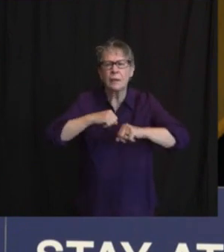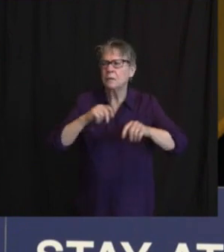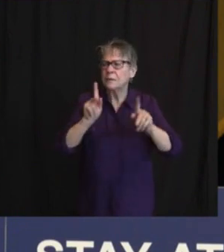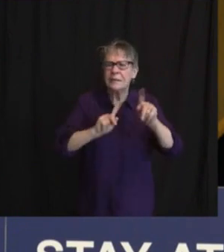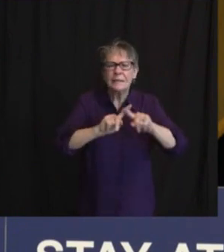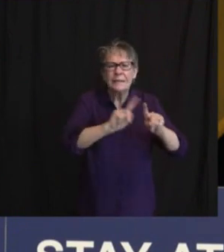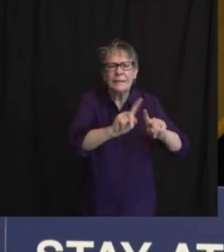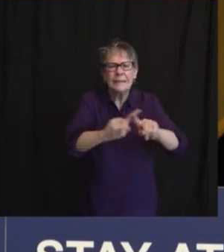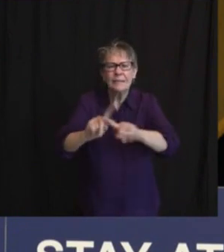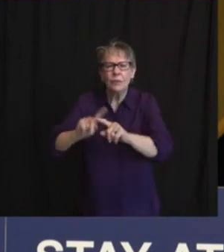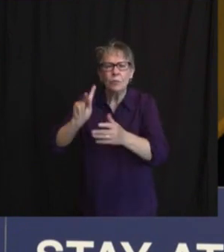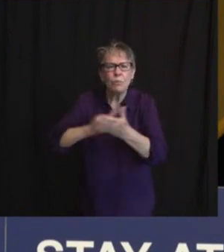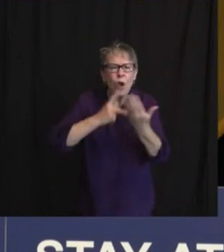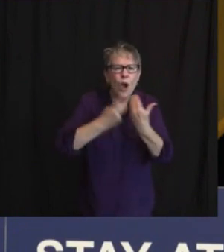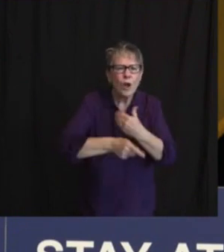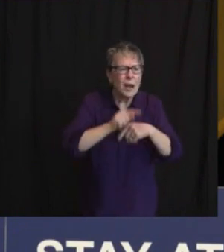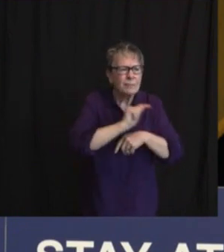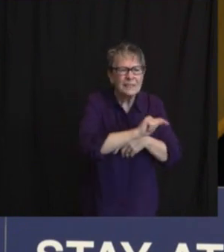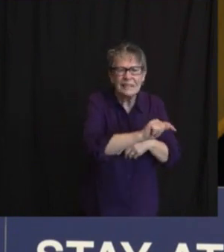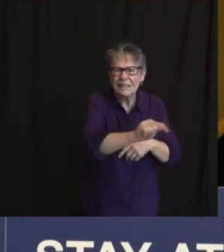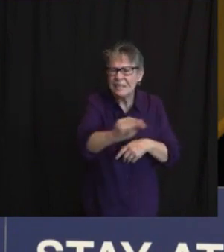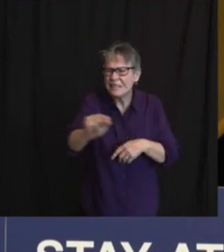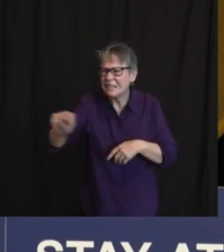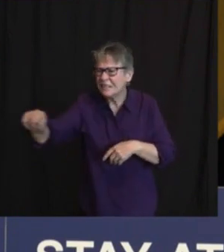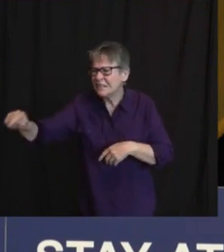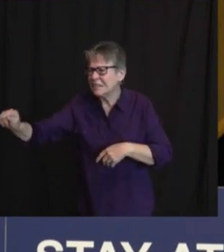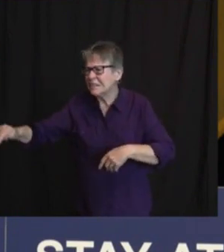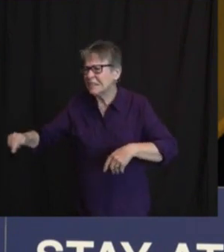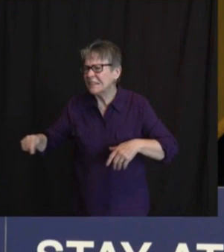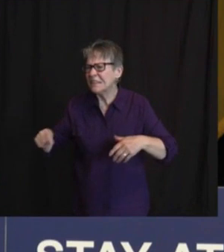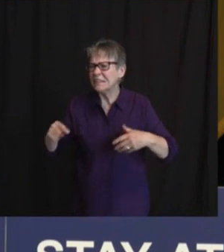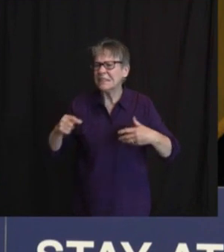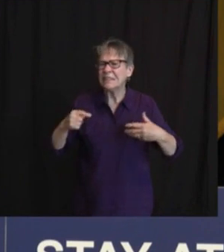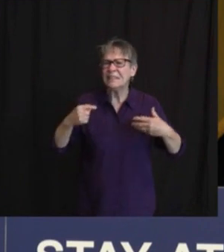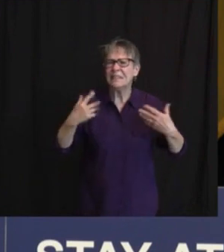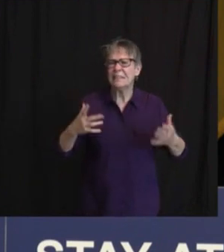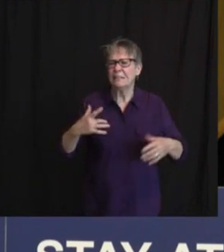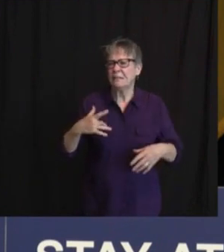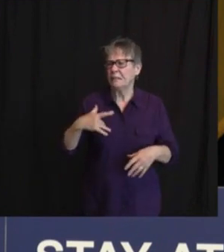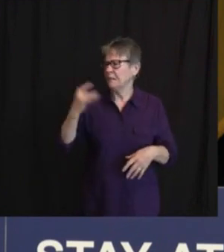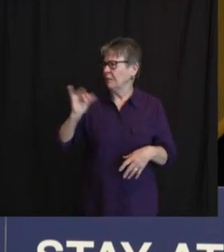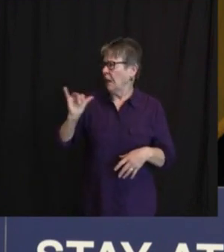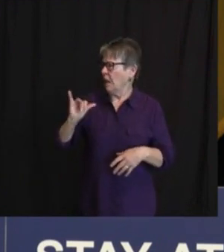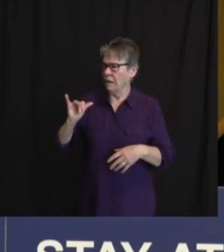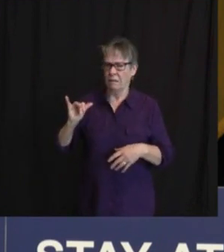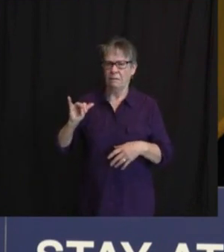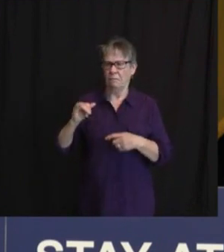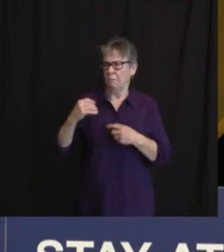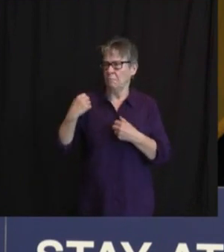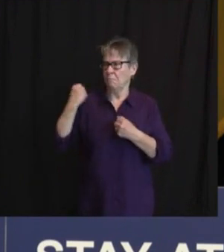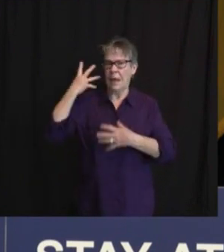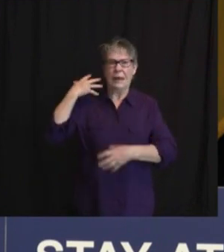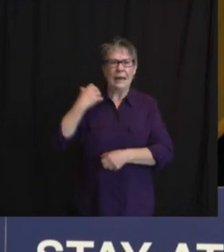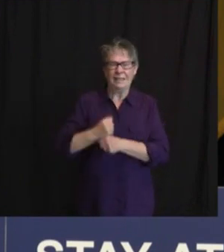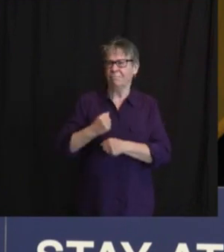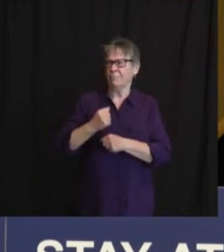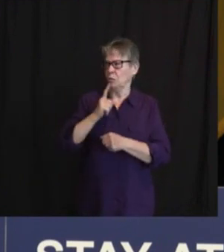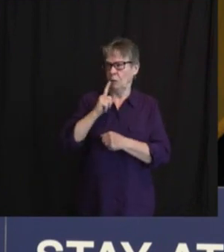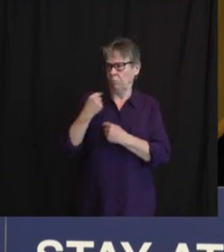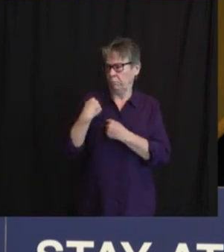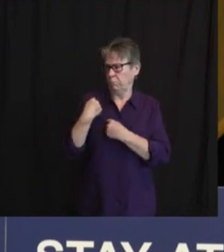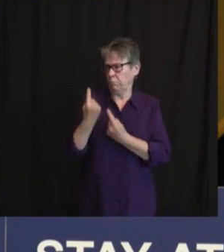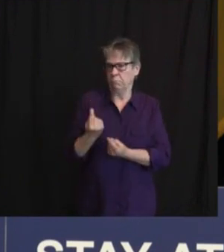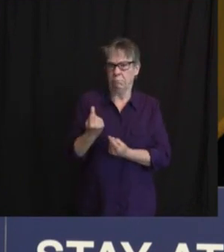years, and it's only been since February 3rd. We're now meeting and